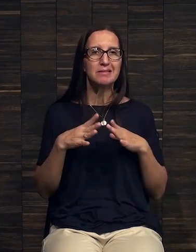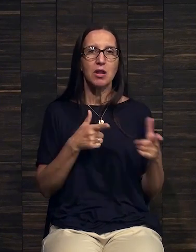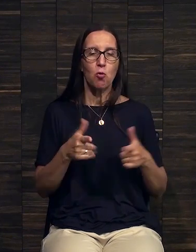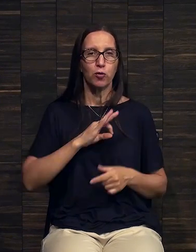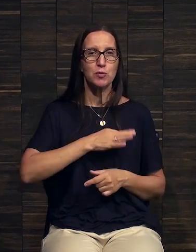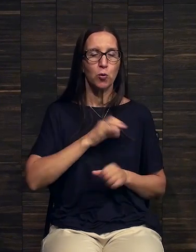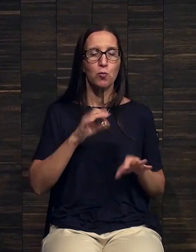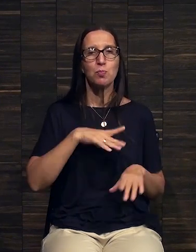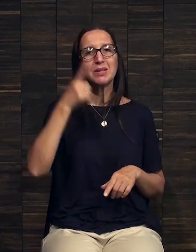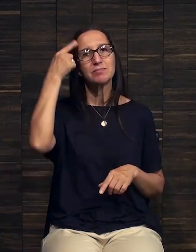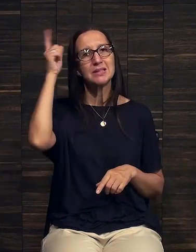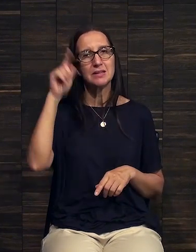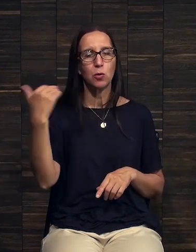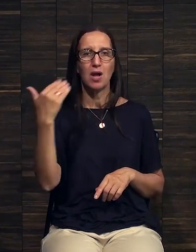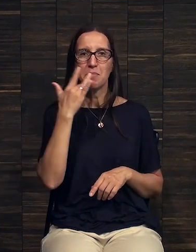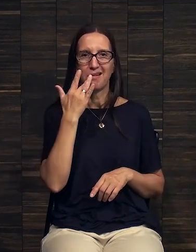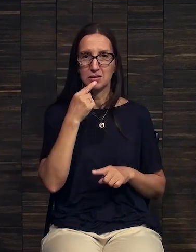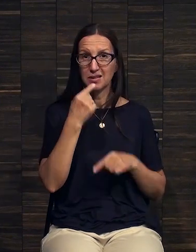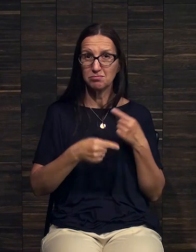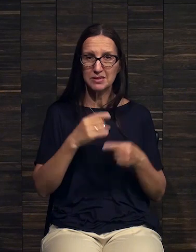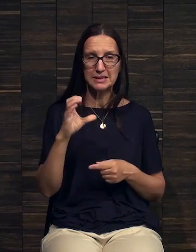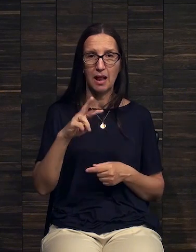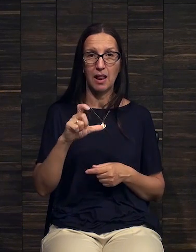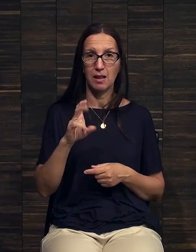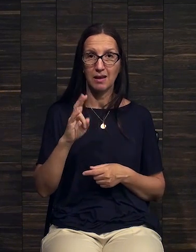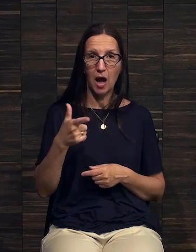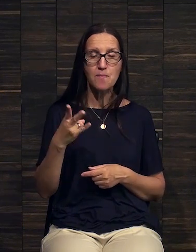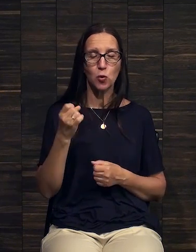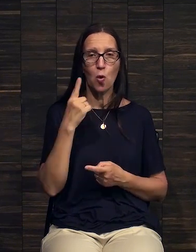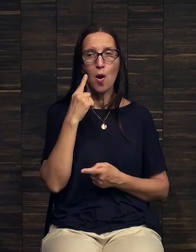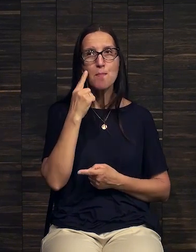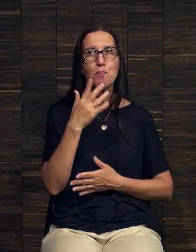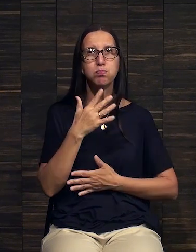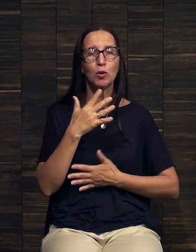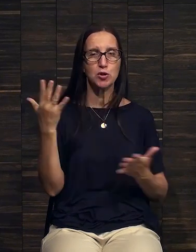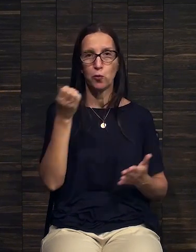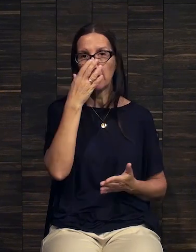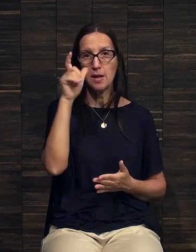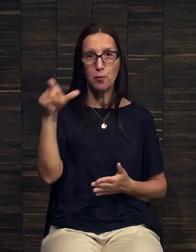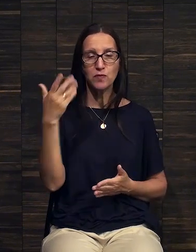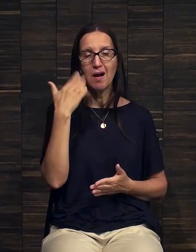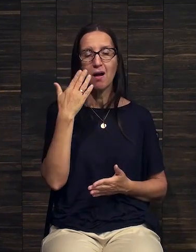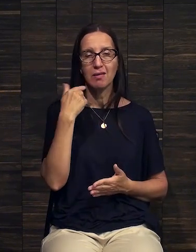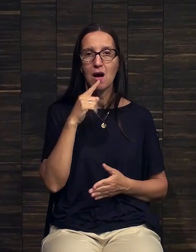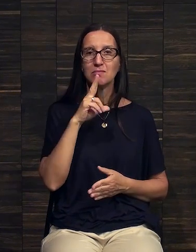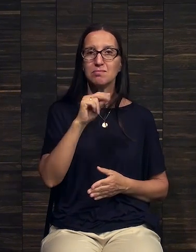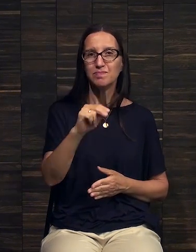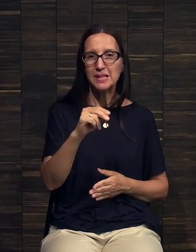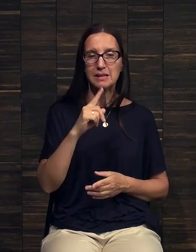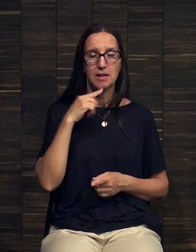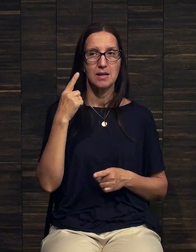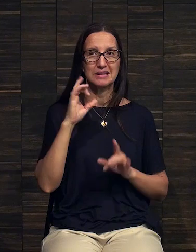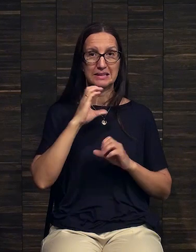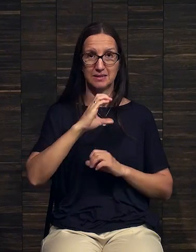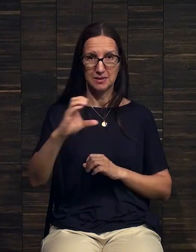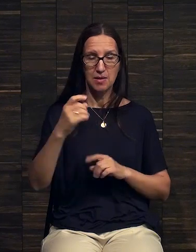And so maybe the spies, they know American slang, but most of the Japanese whistle once